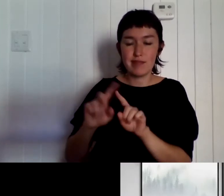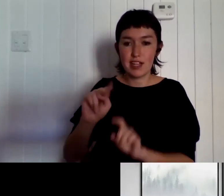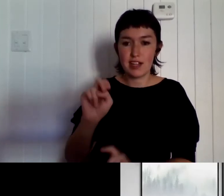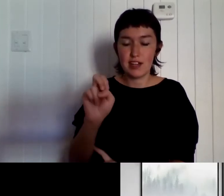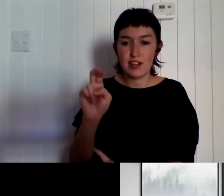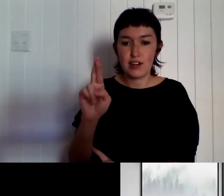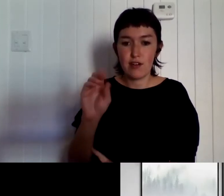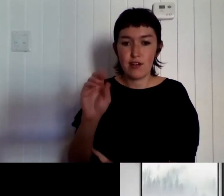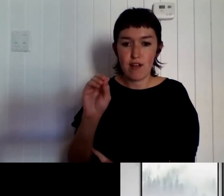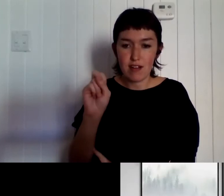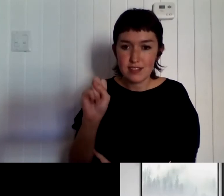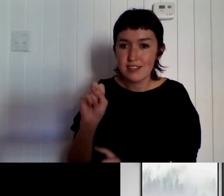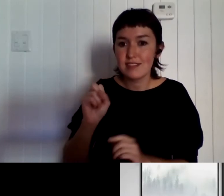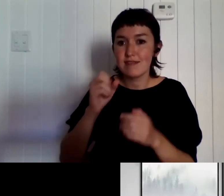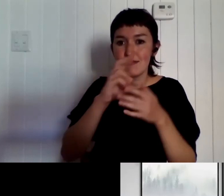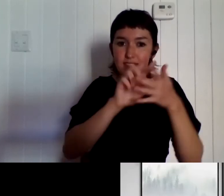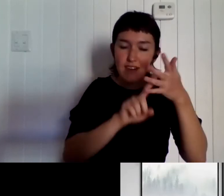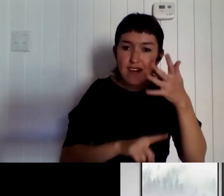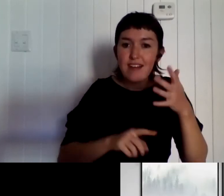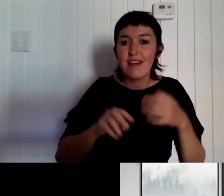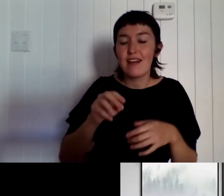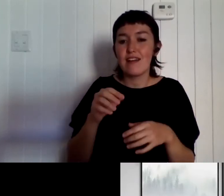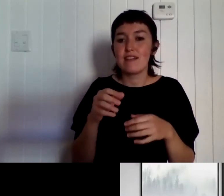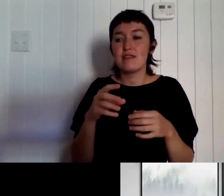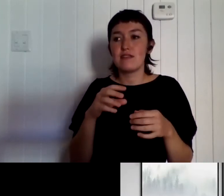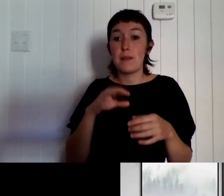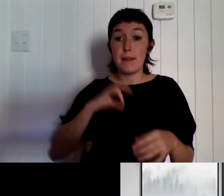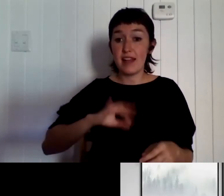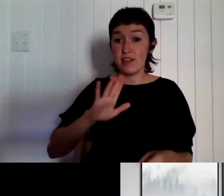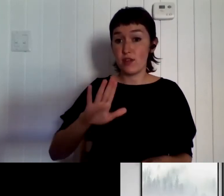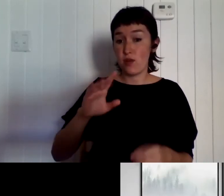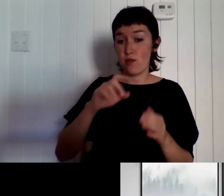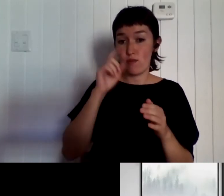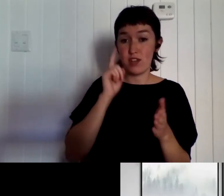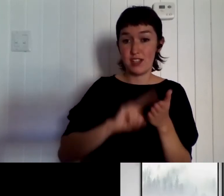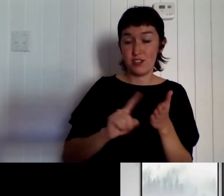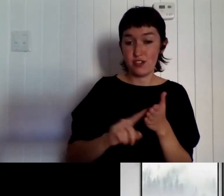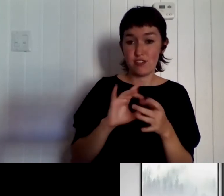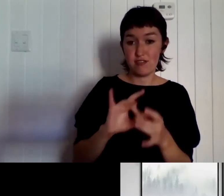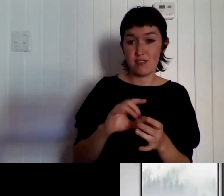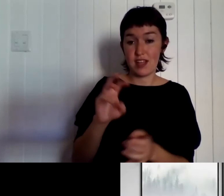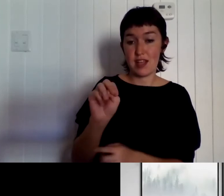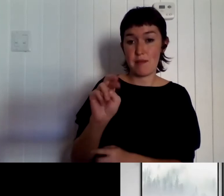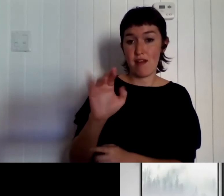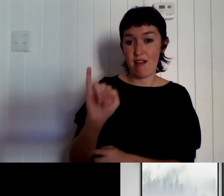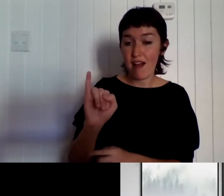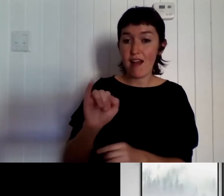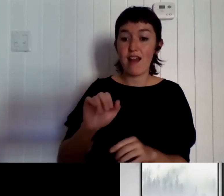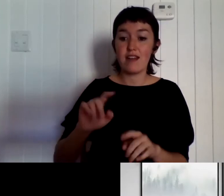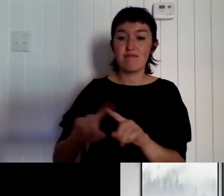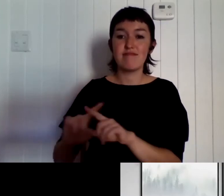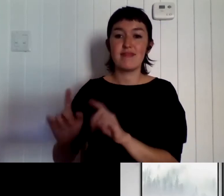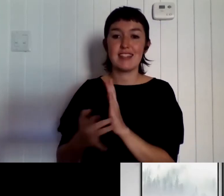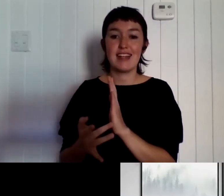MRI? I almost said mRNA. I've said mRNA so many times this year. MRIs and other techniques.